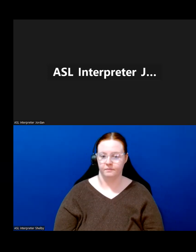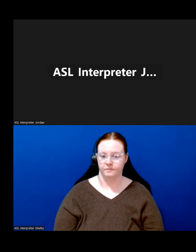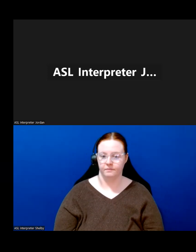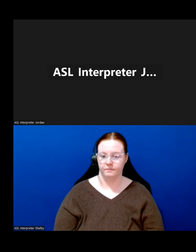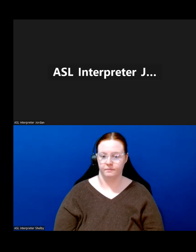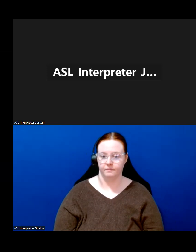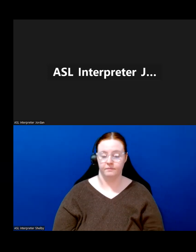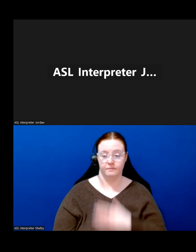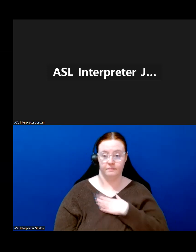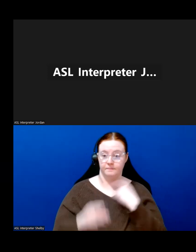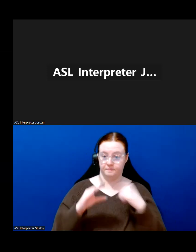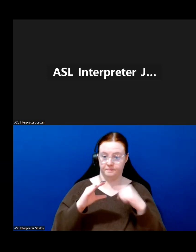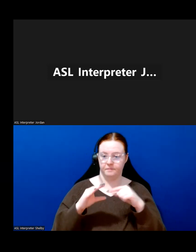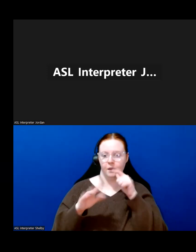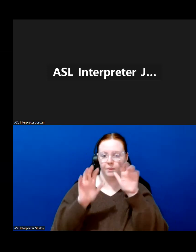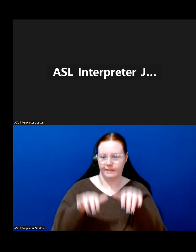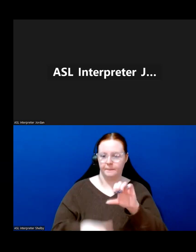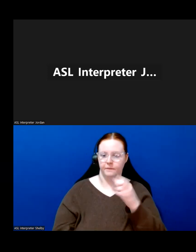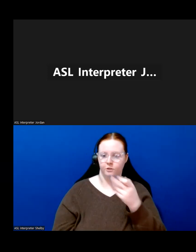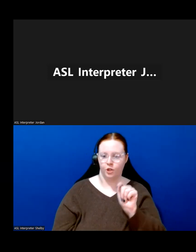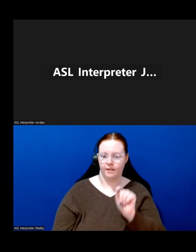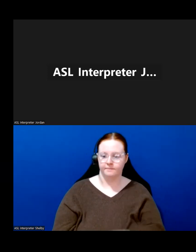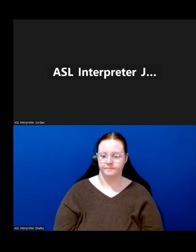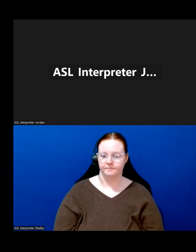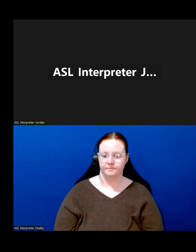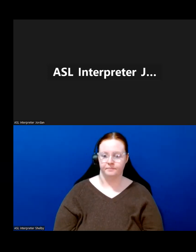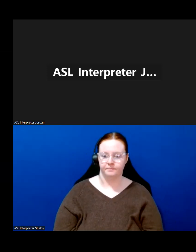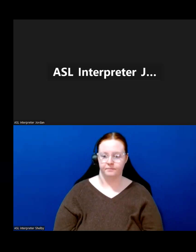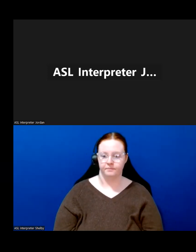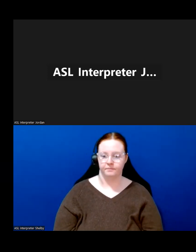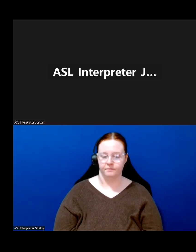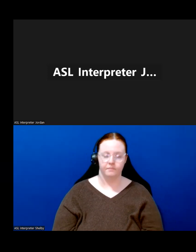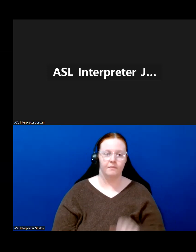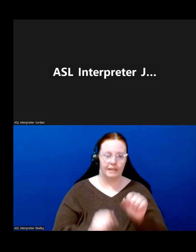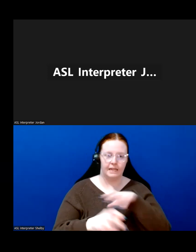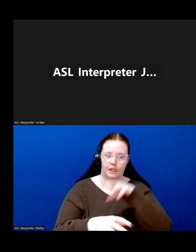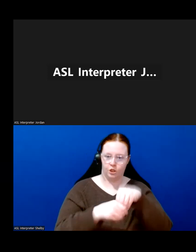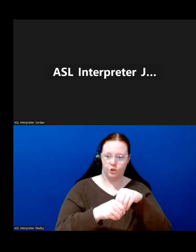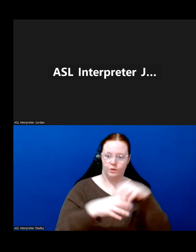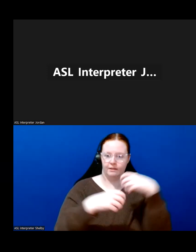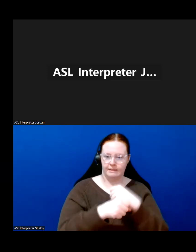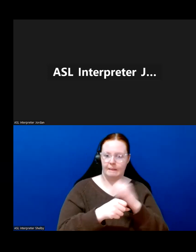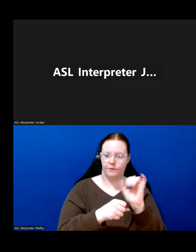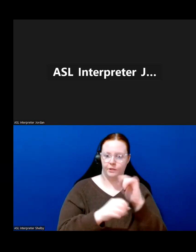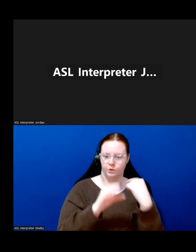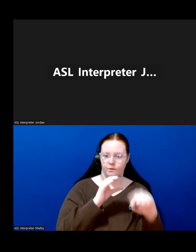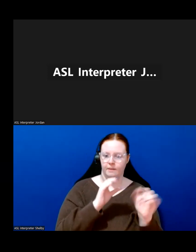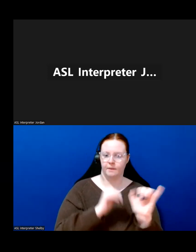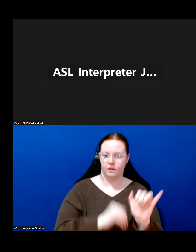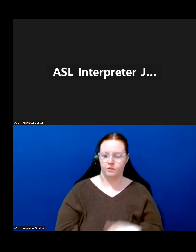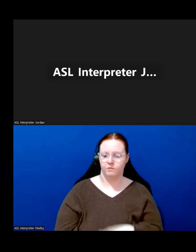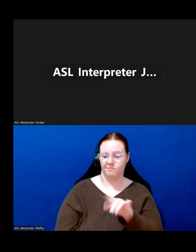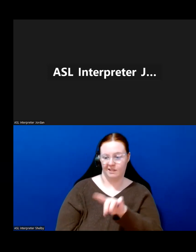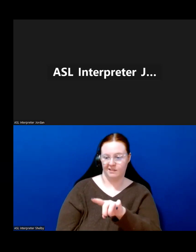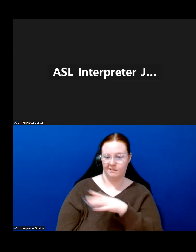Oh, my email. Yeah, I'll type it out here as well. We can include that in the summary as well. Yeah, for sure. And this is the